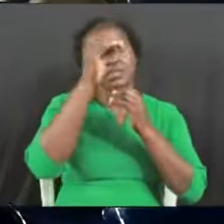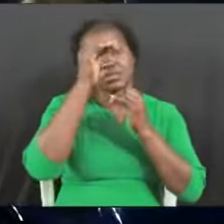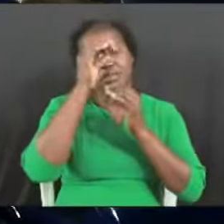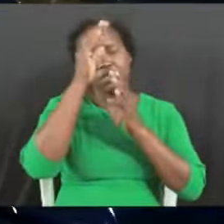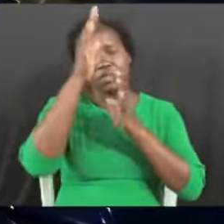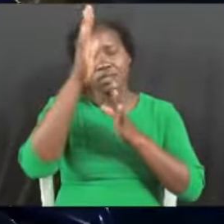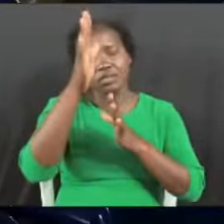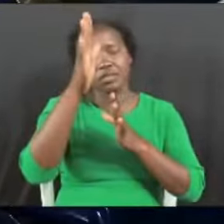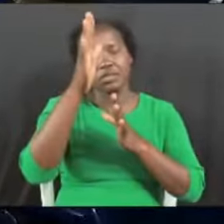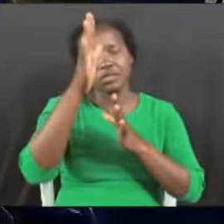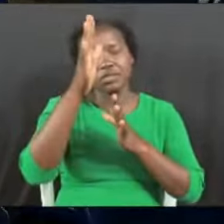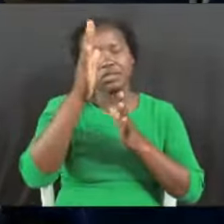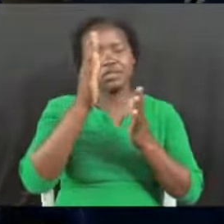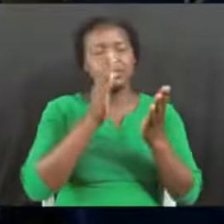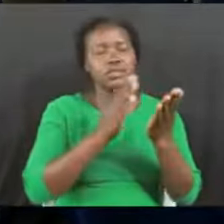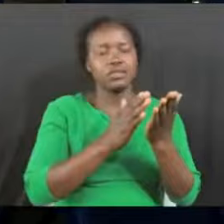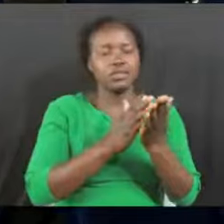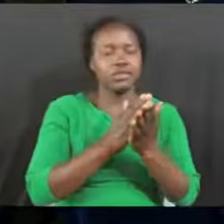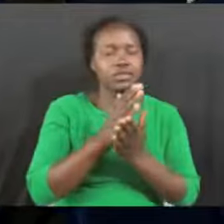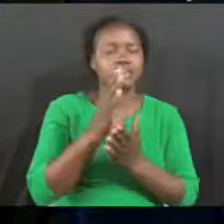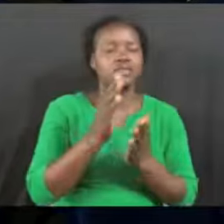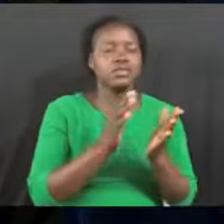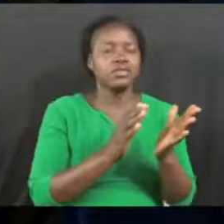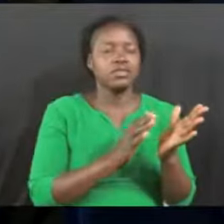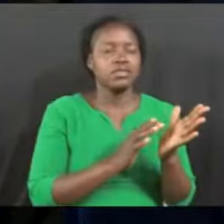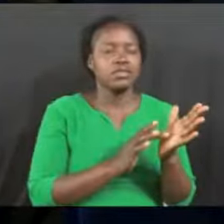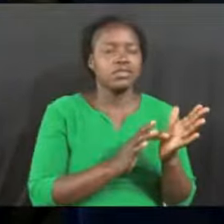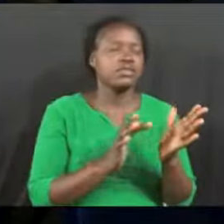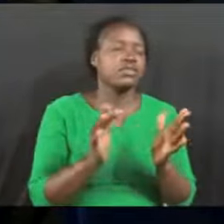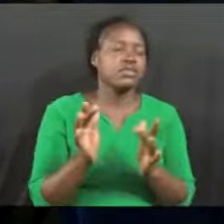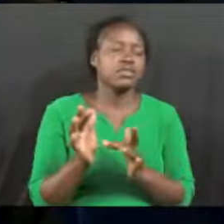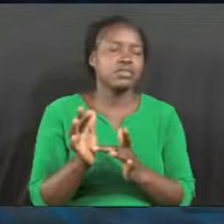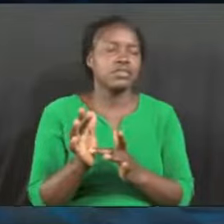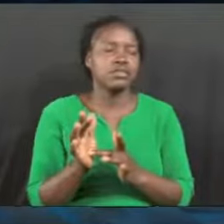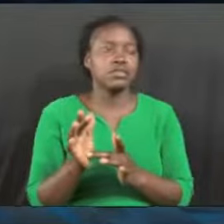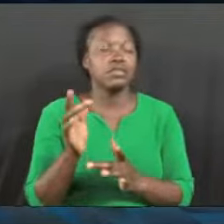come to the Father through Jesus,